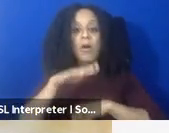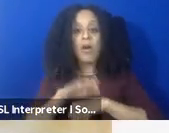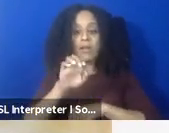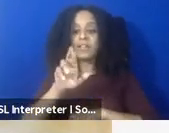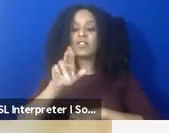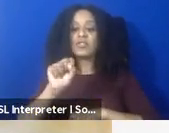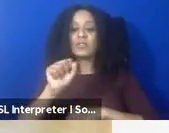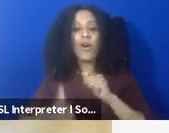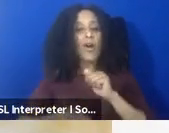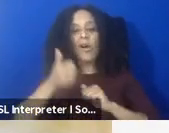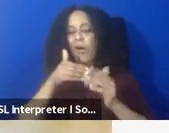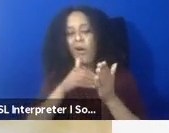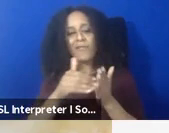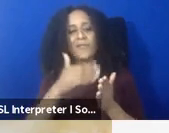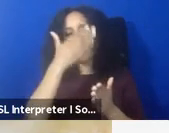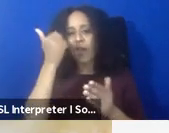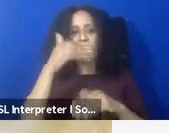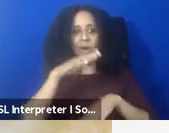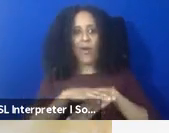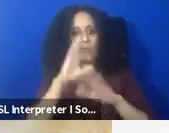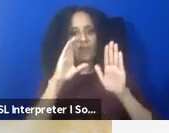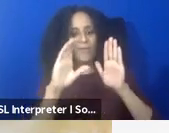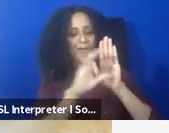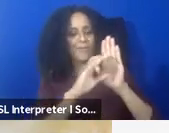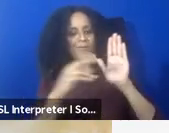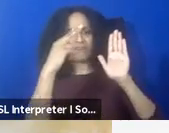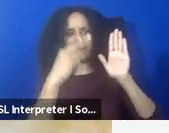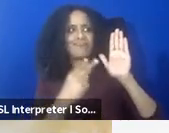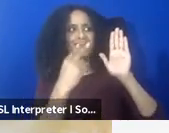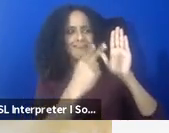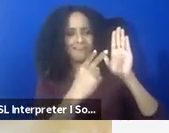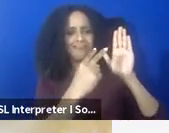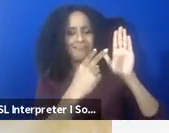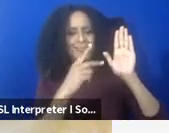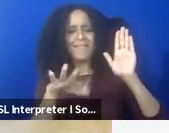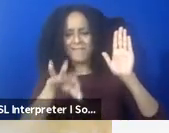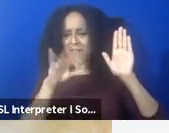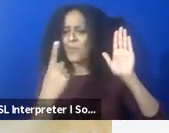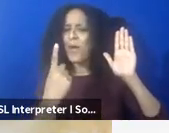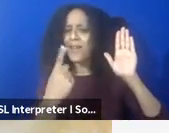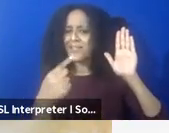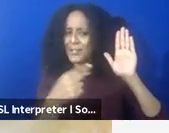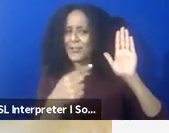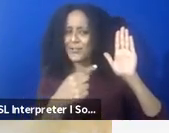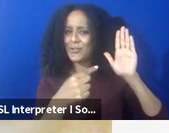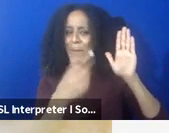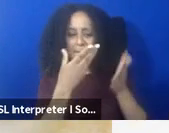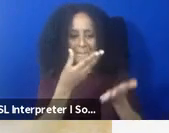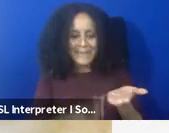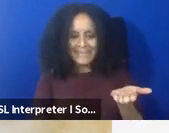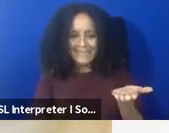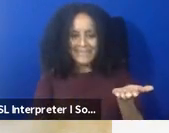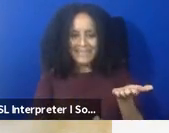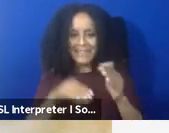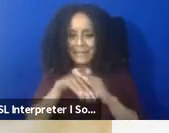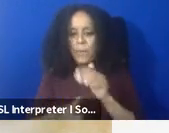often forgotten on infographics. I found one here. So because it's missing from